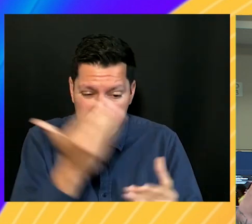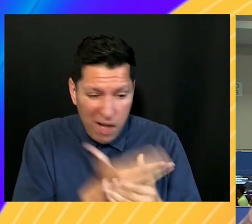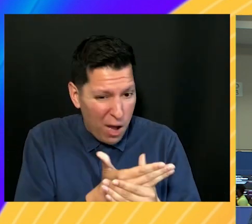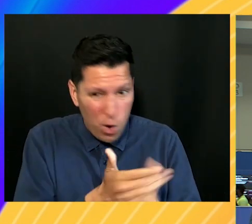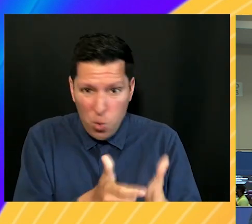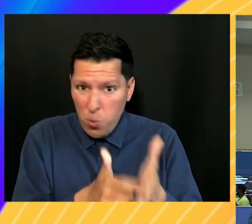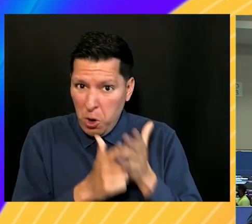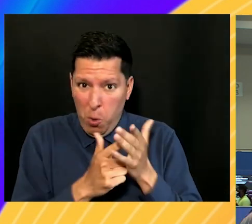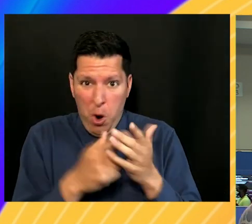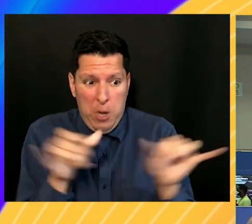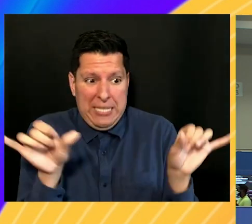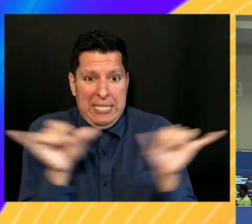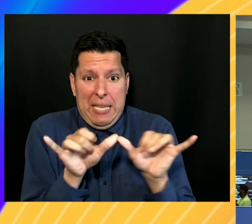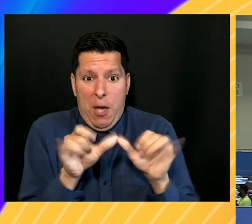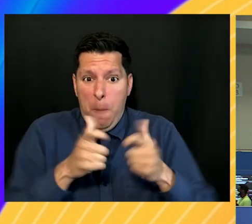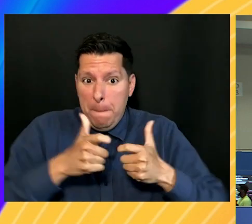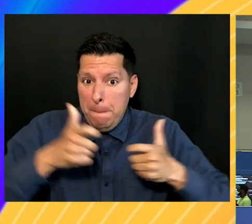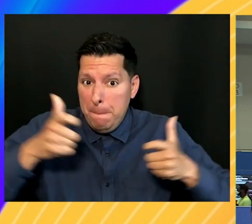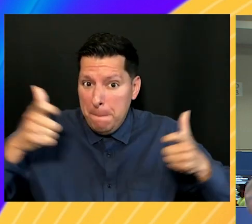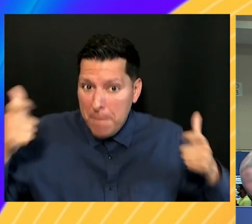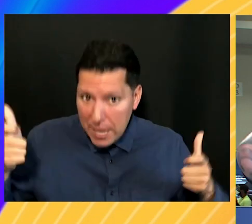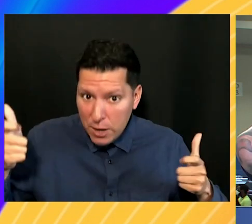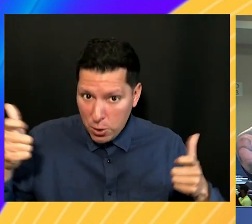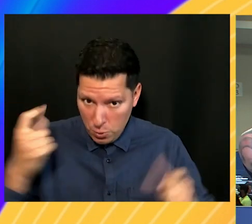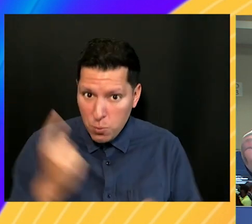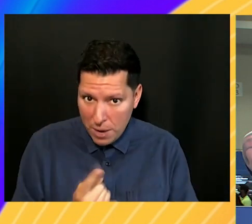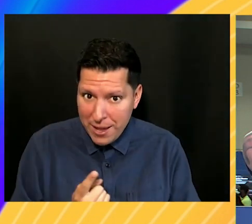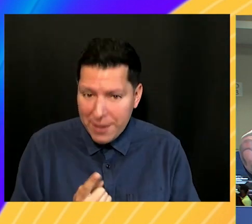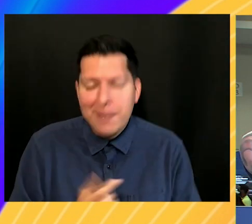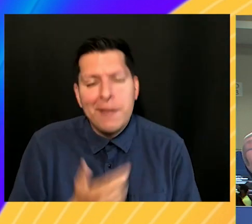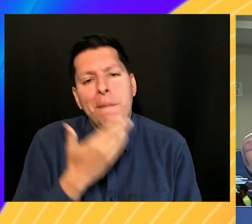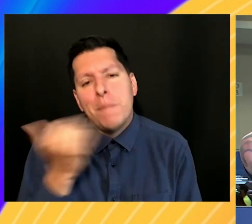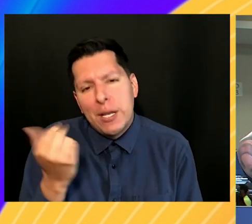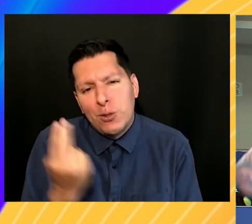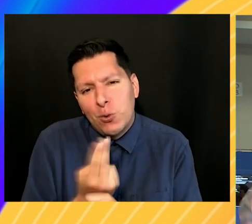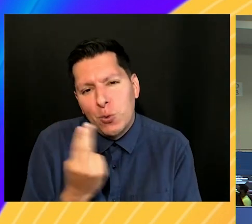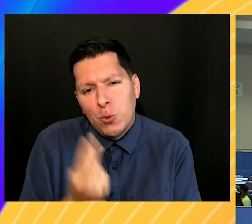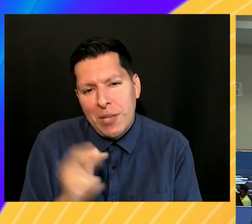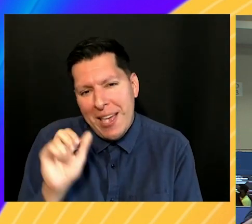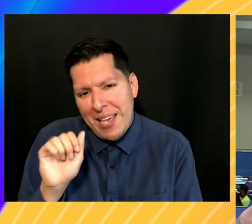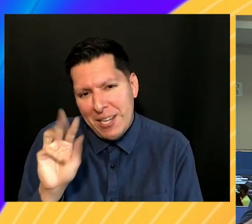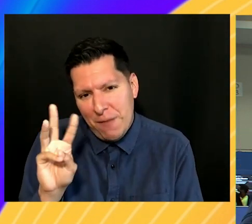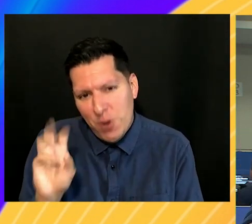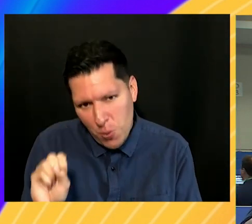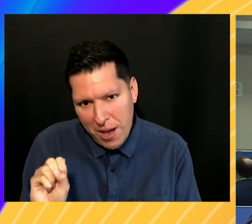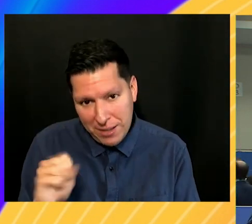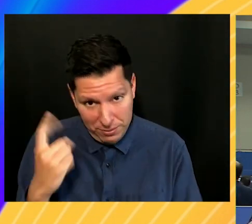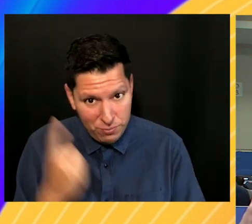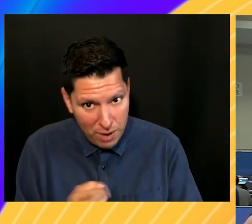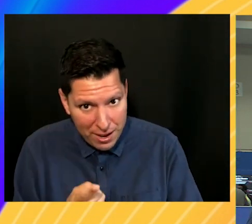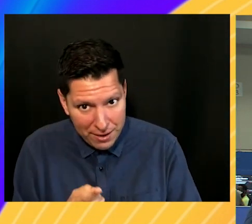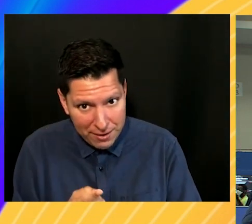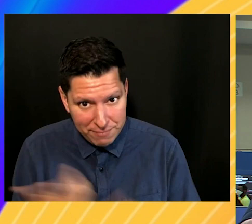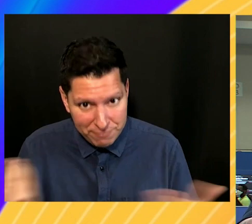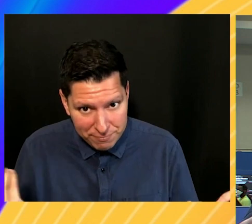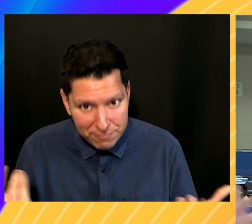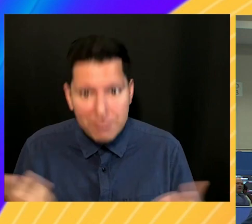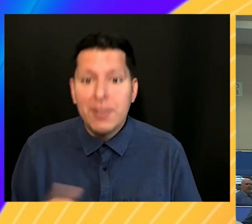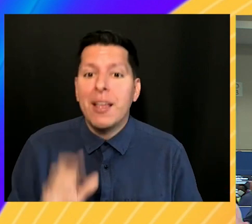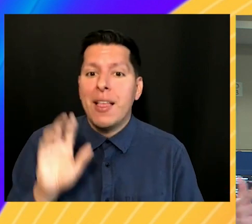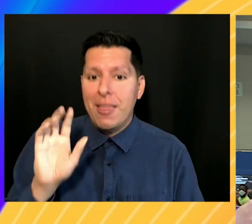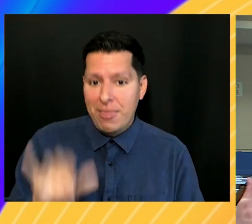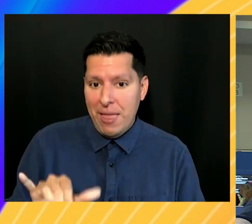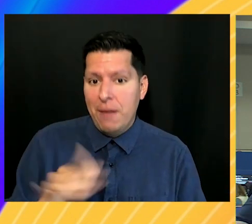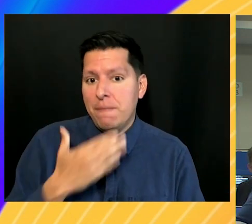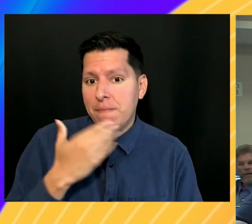to the amount of data being processed, and what better than to use AWS to be able to scale that for you and host that hardware, because having